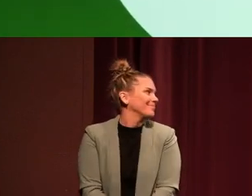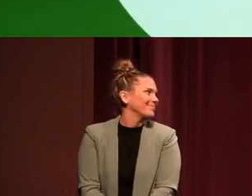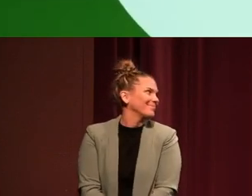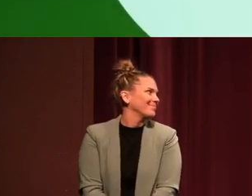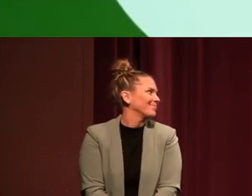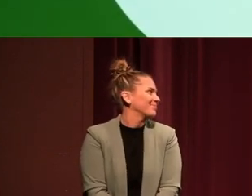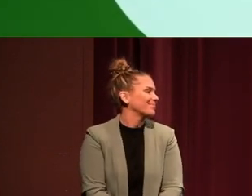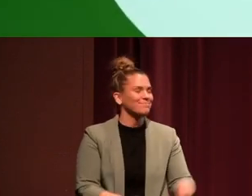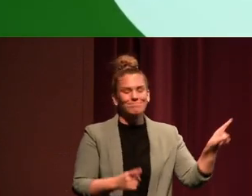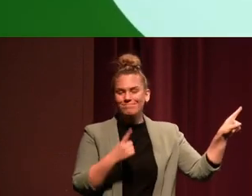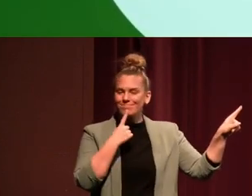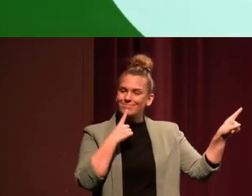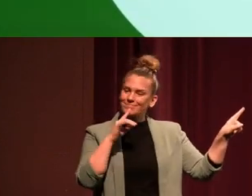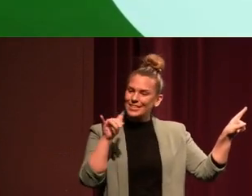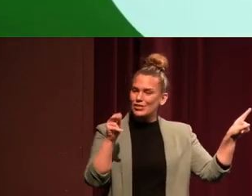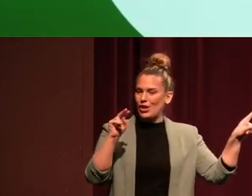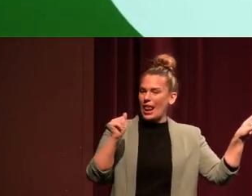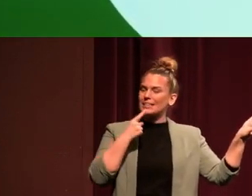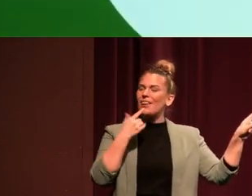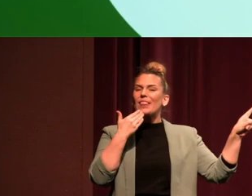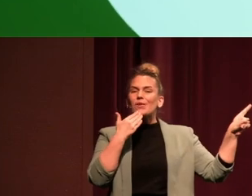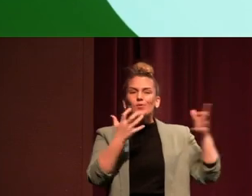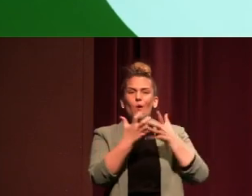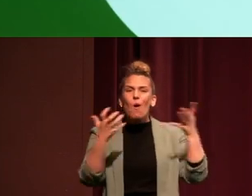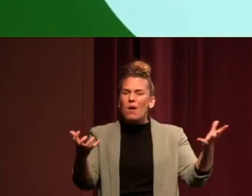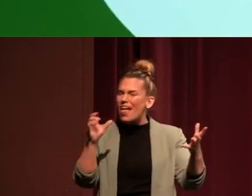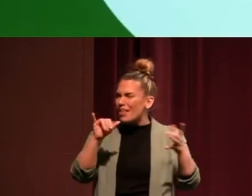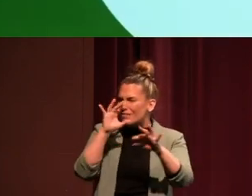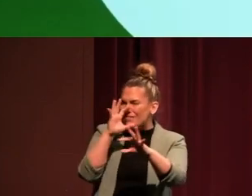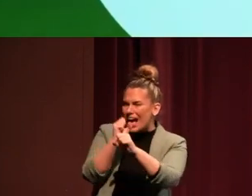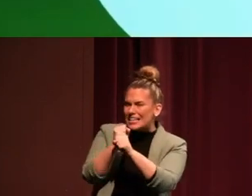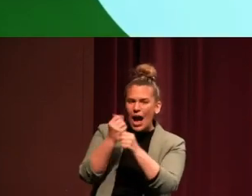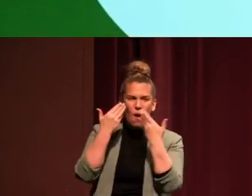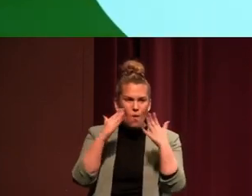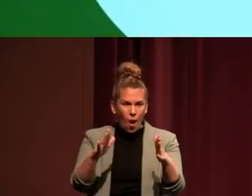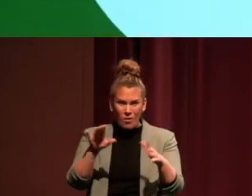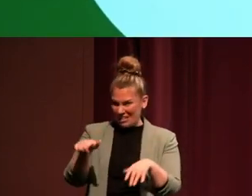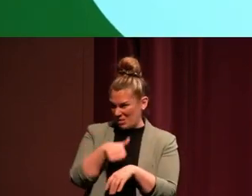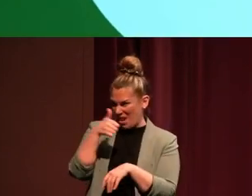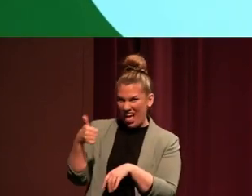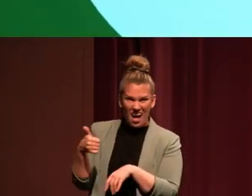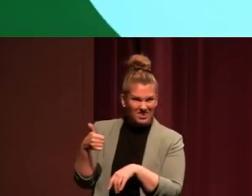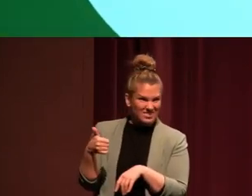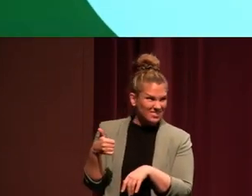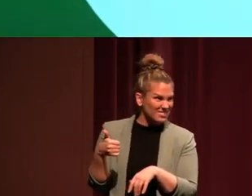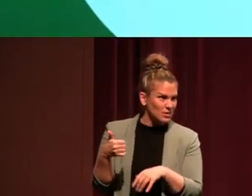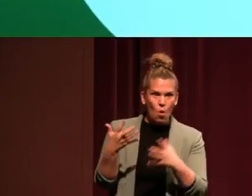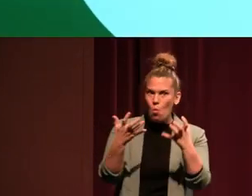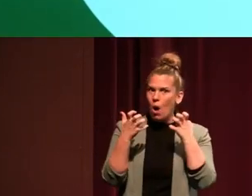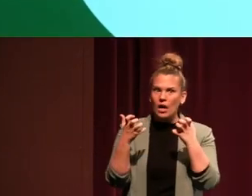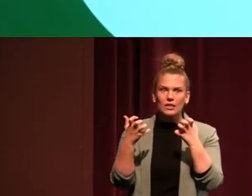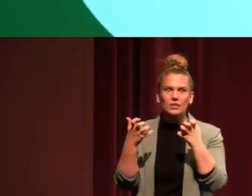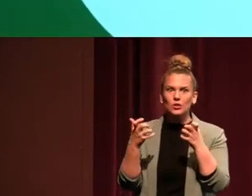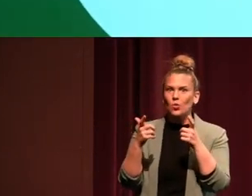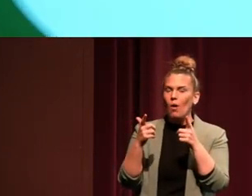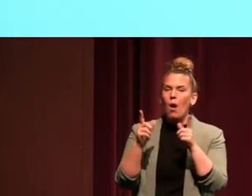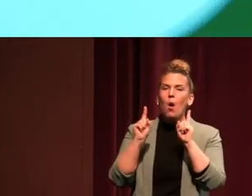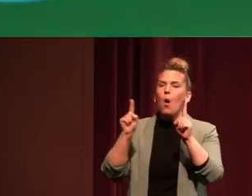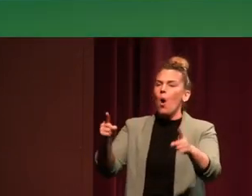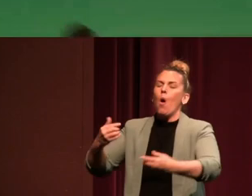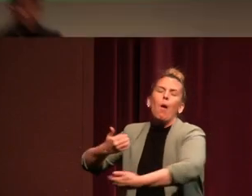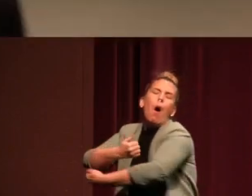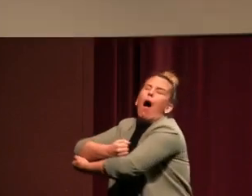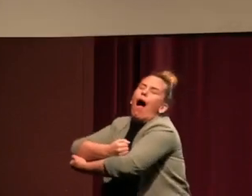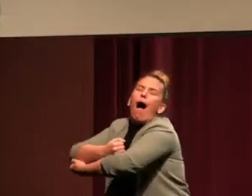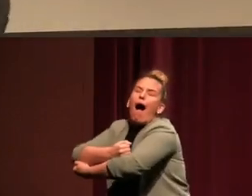Excellent. Thank you so much. That was fascinating. I don't know if there's anyone else in the audience that wants to immediately go out and hug an old